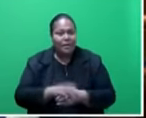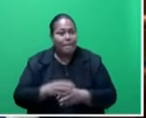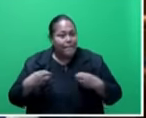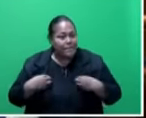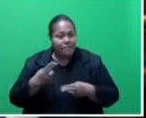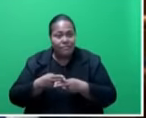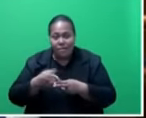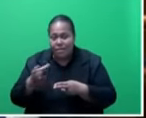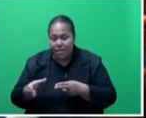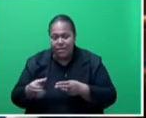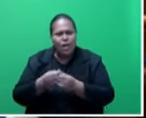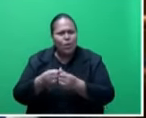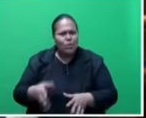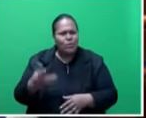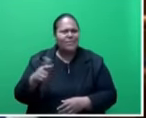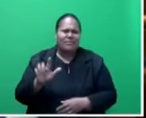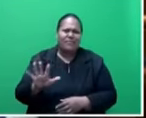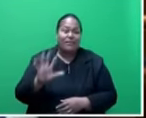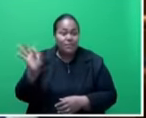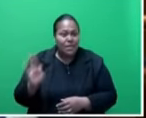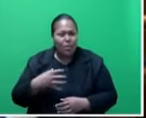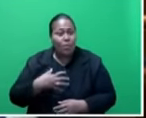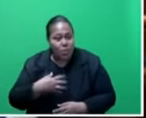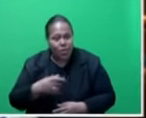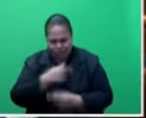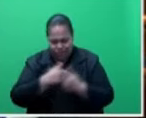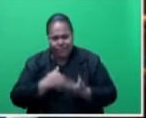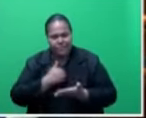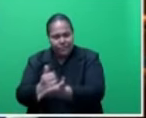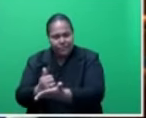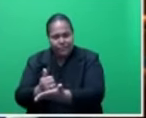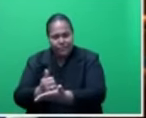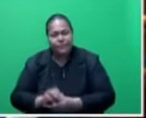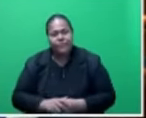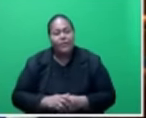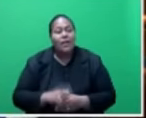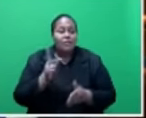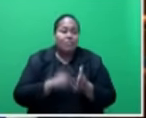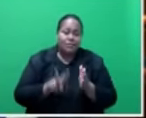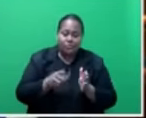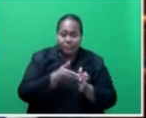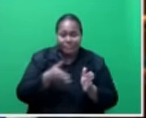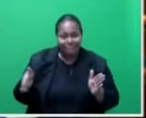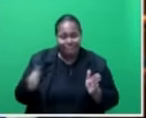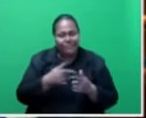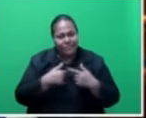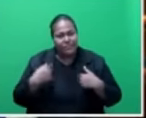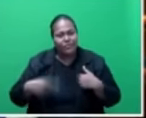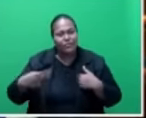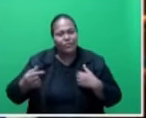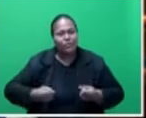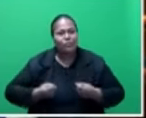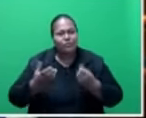lost 75% or more of their stock. Mr. Speaker, say in the phase 2, we are continuing with providing with the